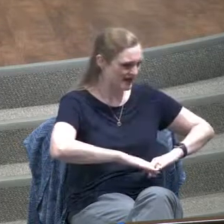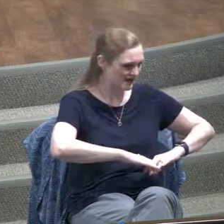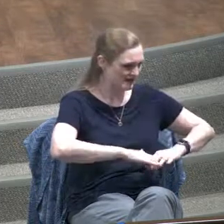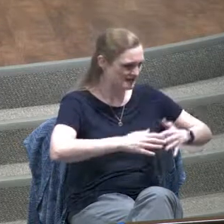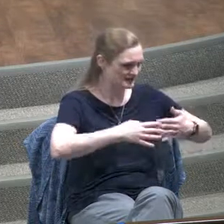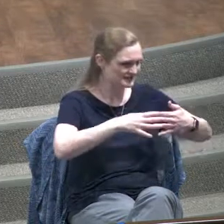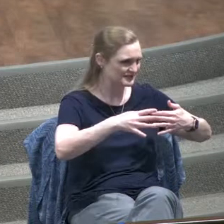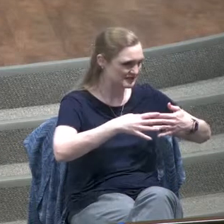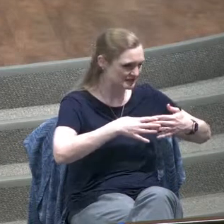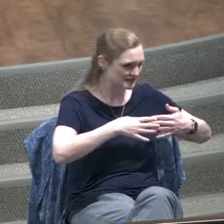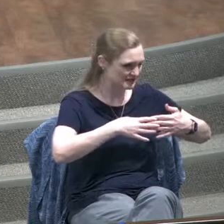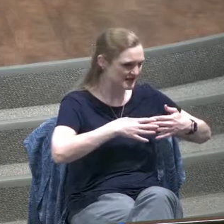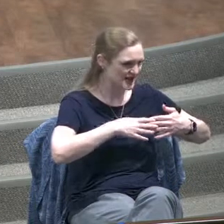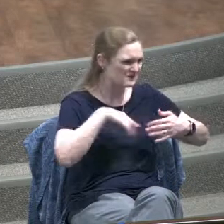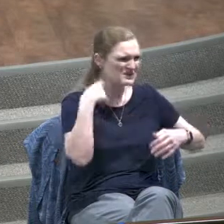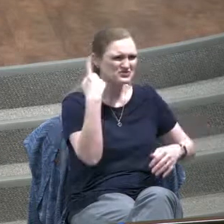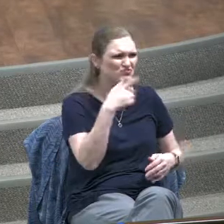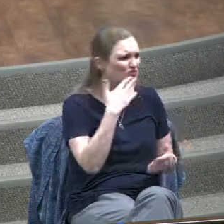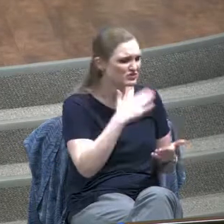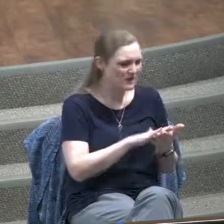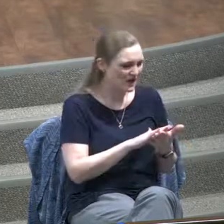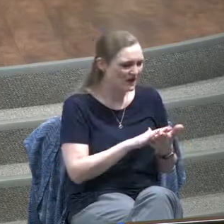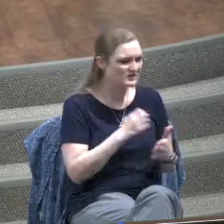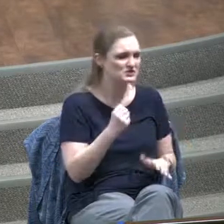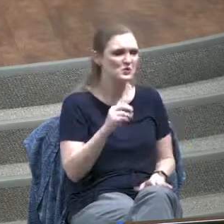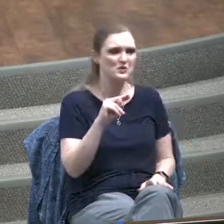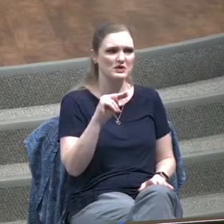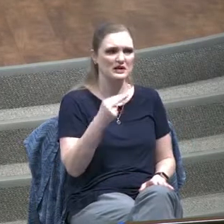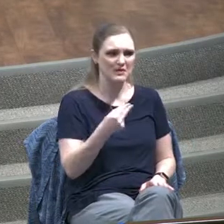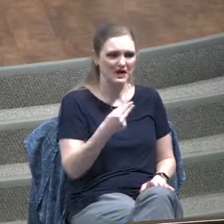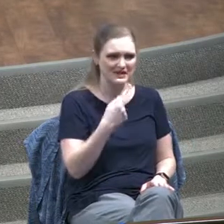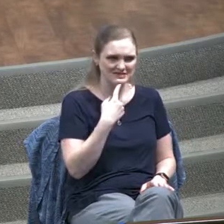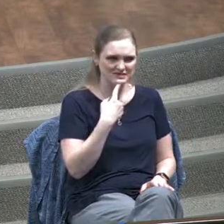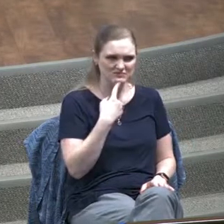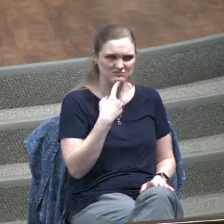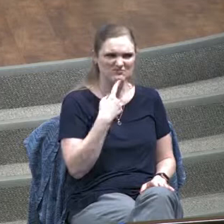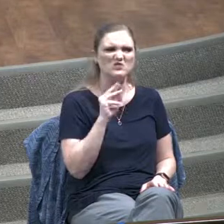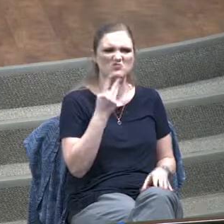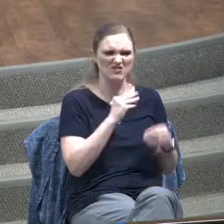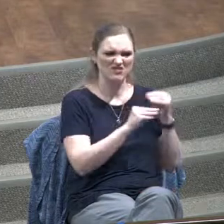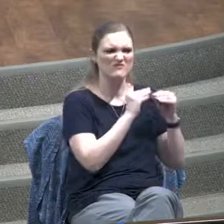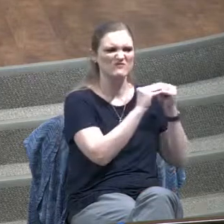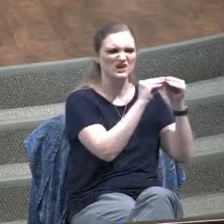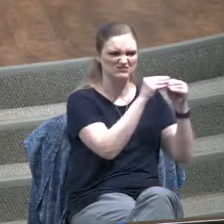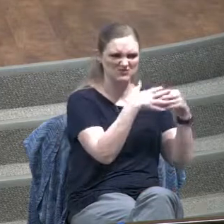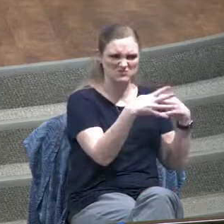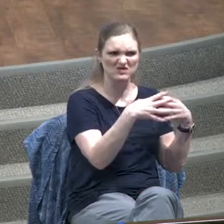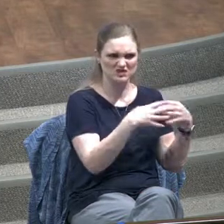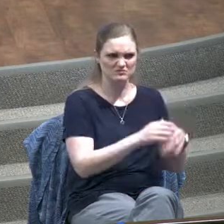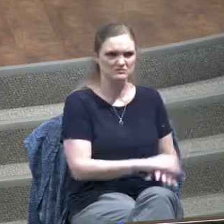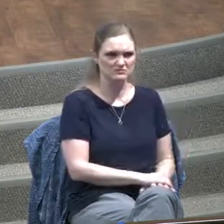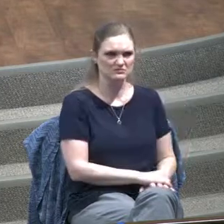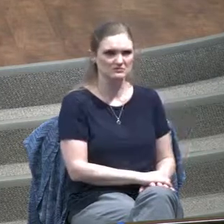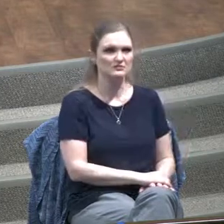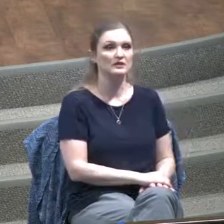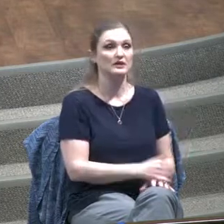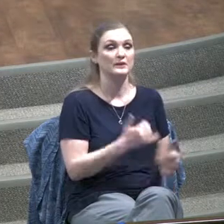down. So Nehemiah says, we're going to fix these gates.